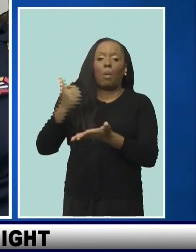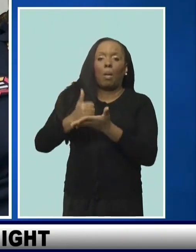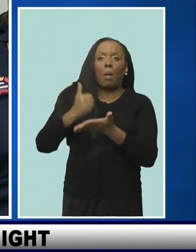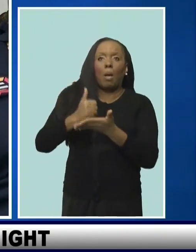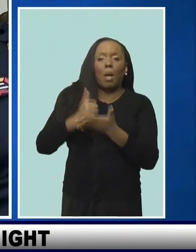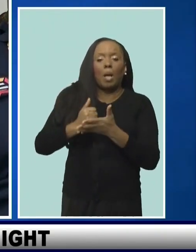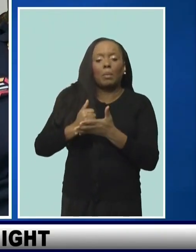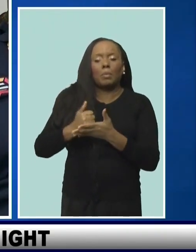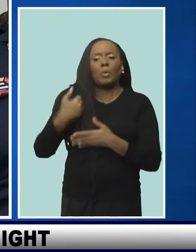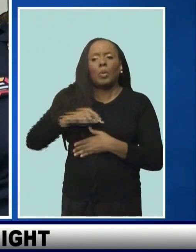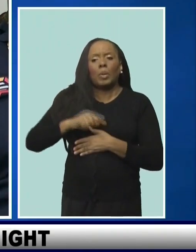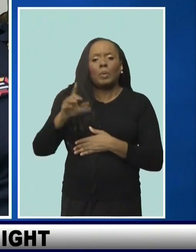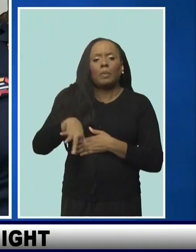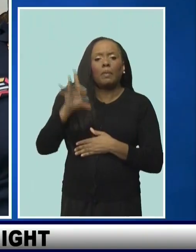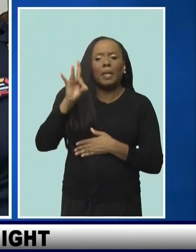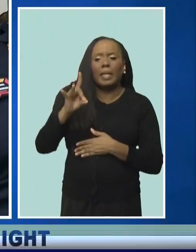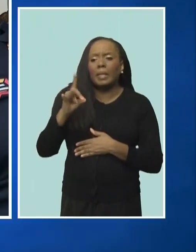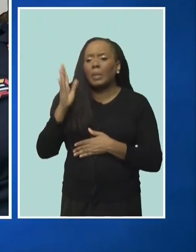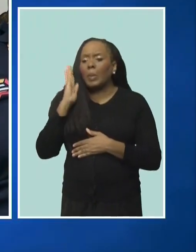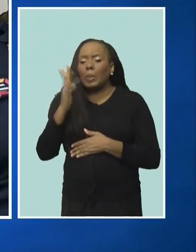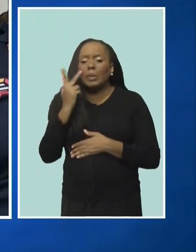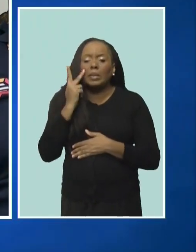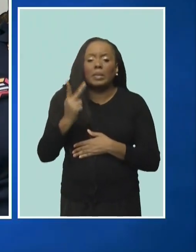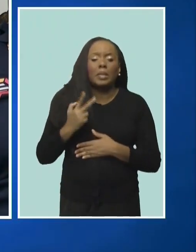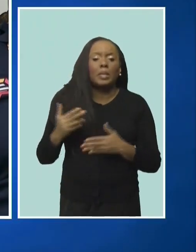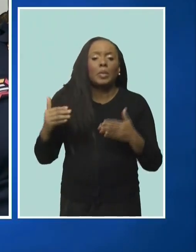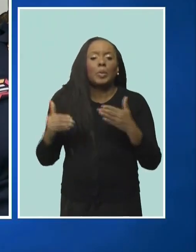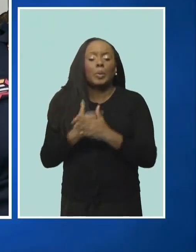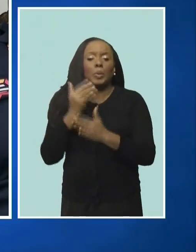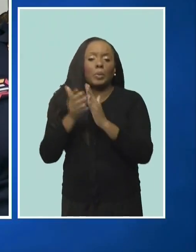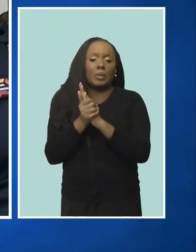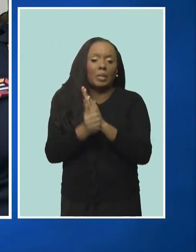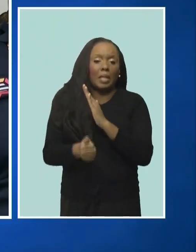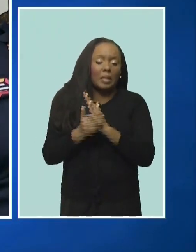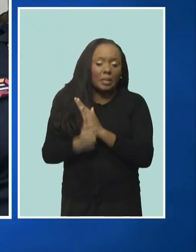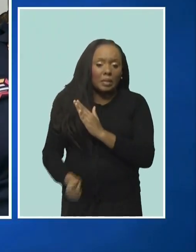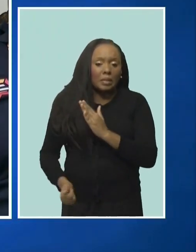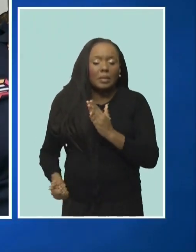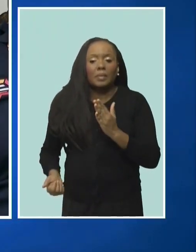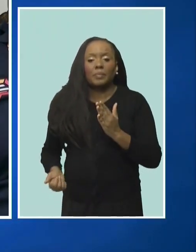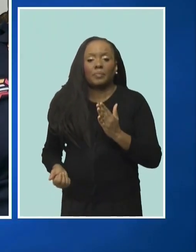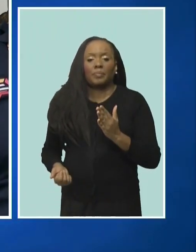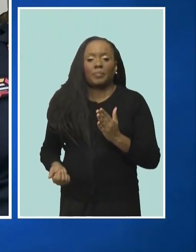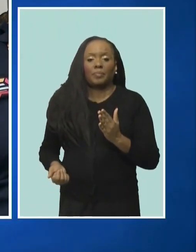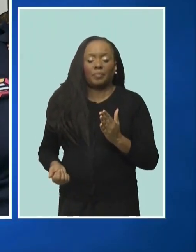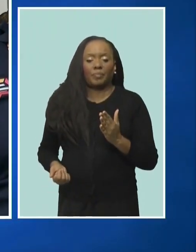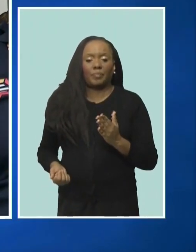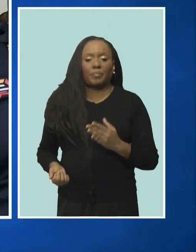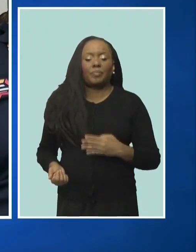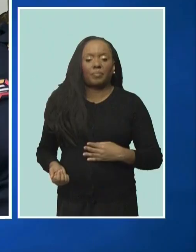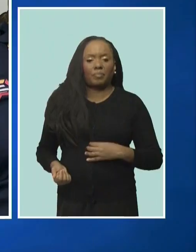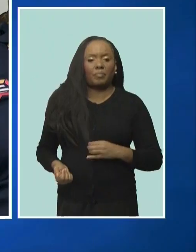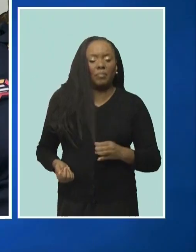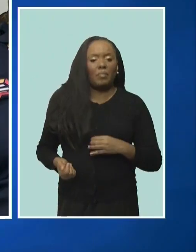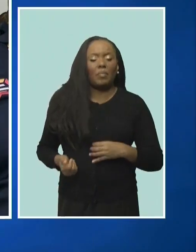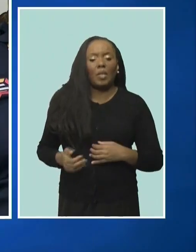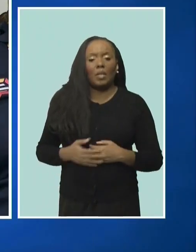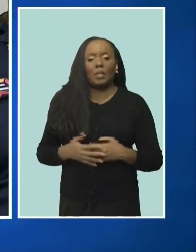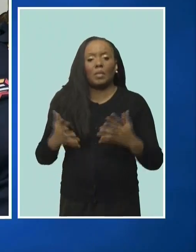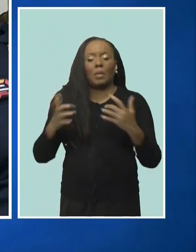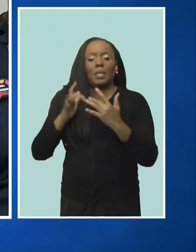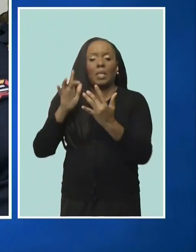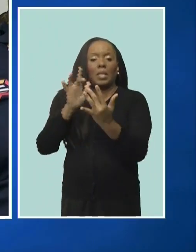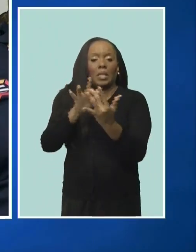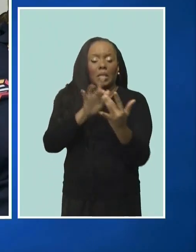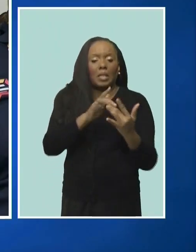new talent in Barbados in a more generic and in a way that really kind of reach young